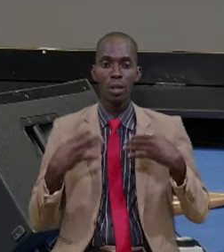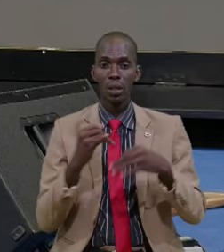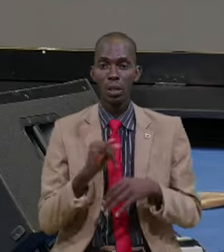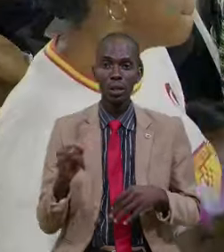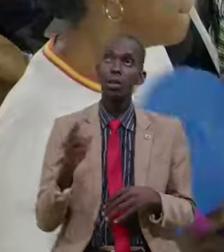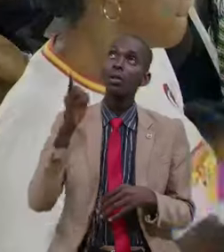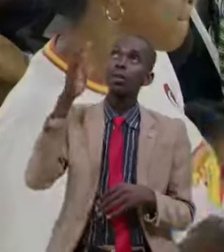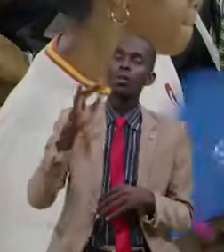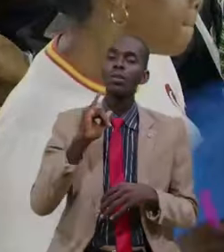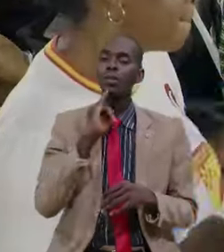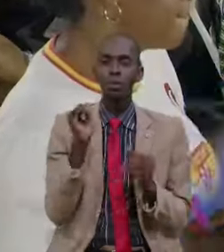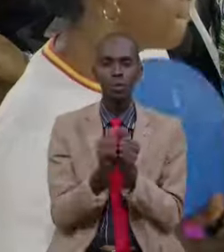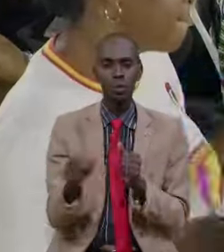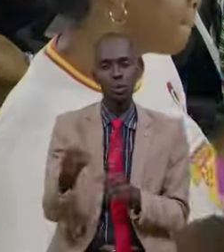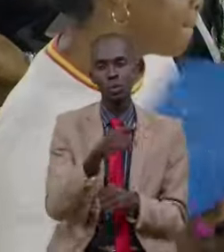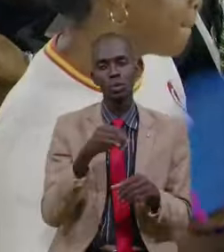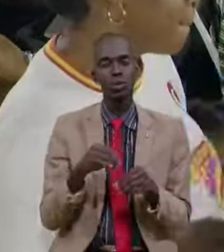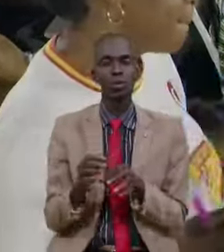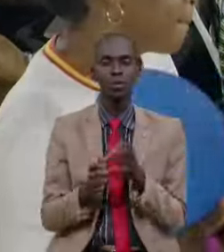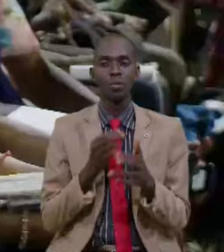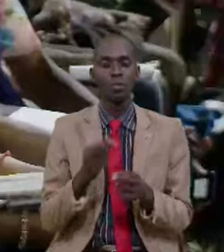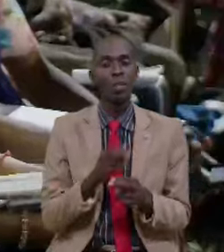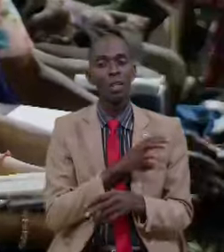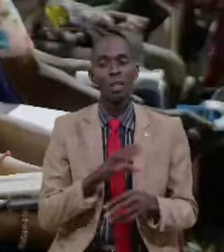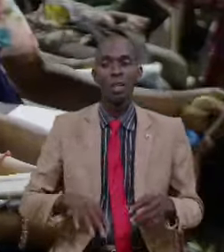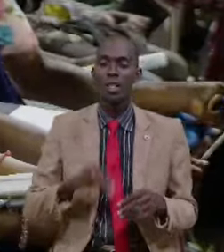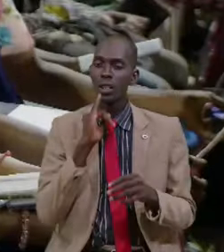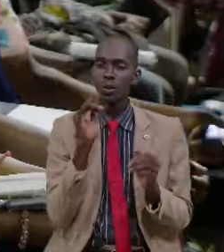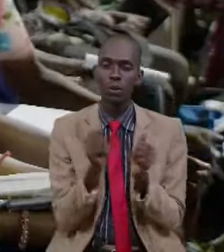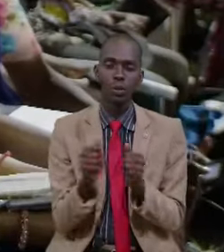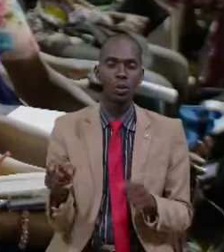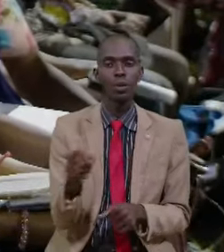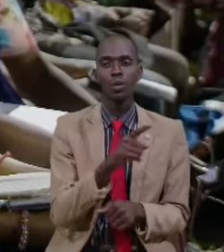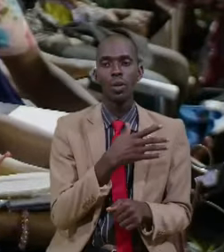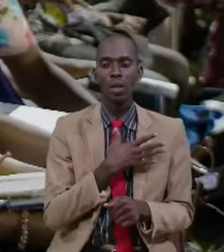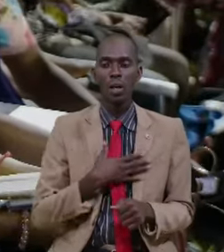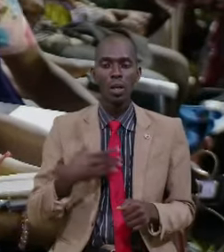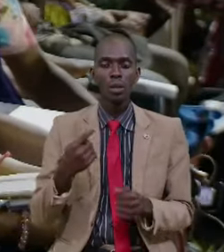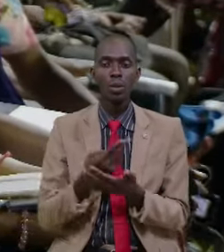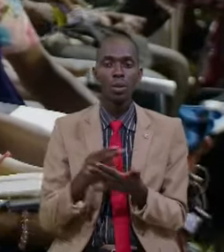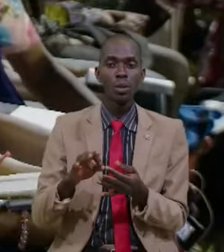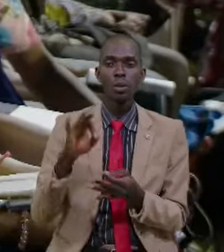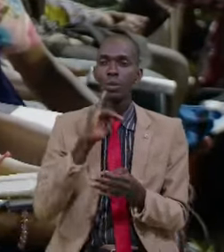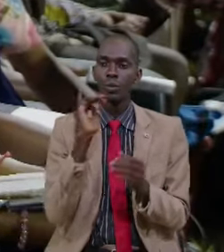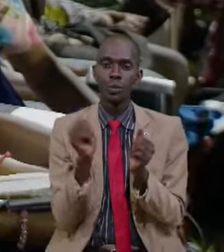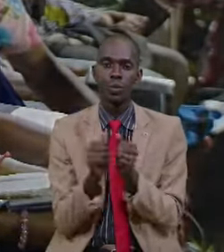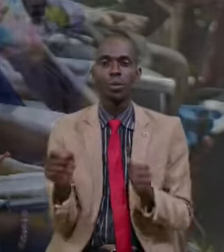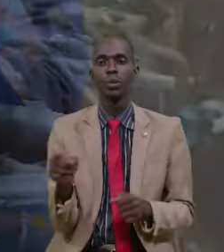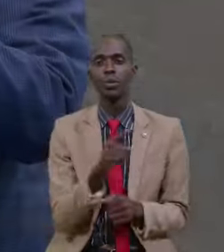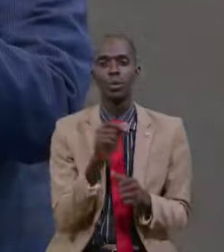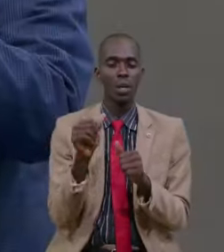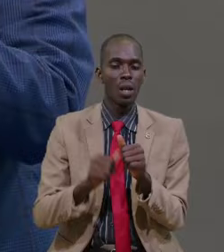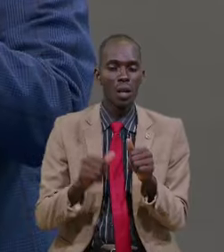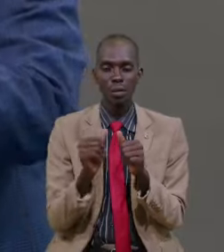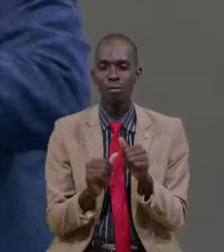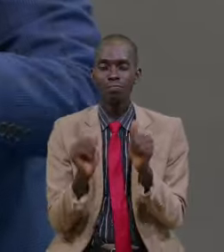your side. Christ is on your side. And the Holy Ghost is on your side. Every captivity